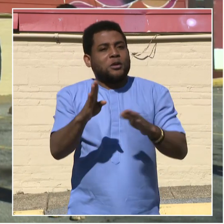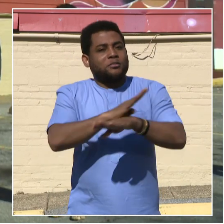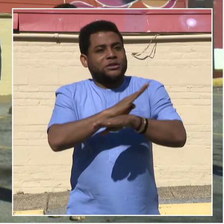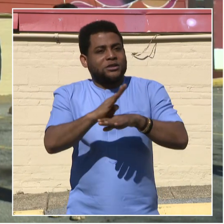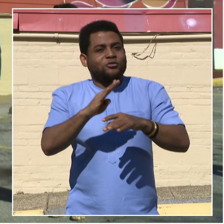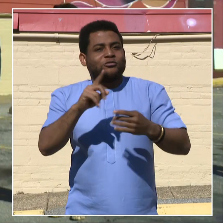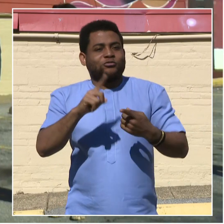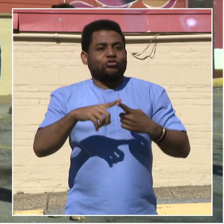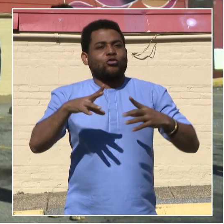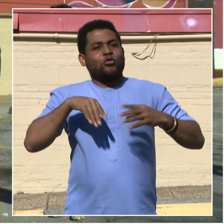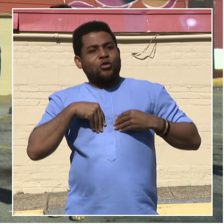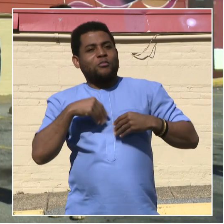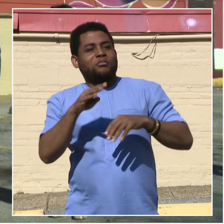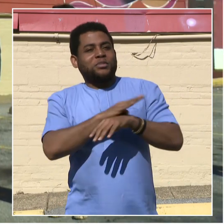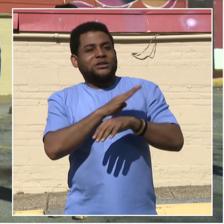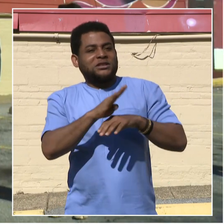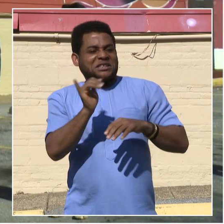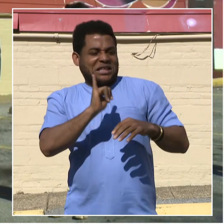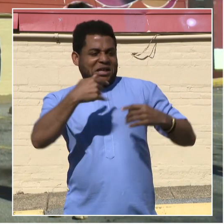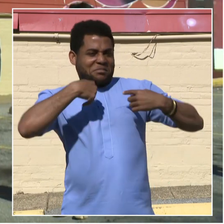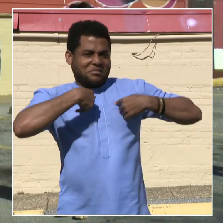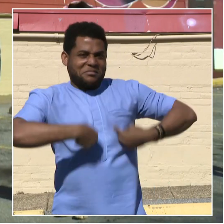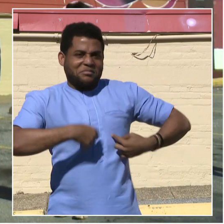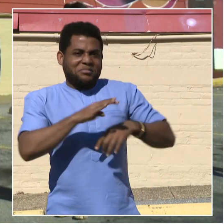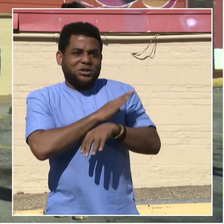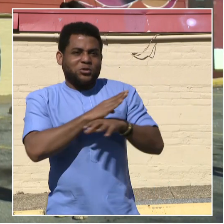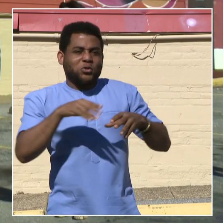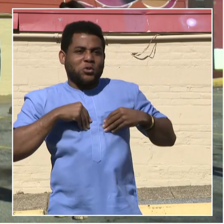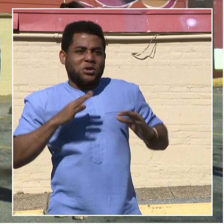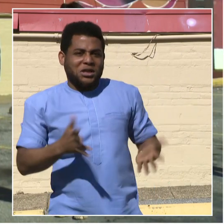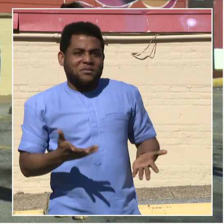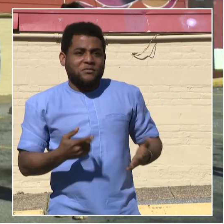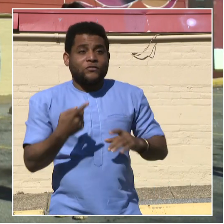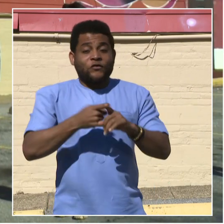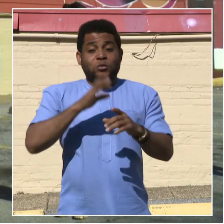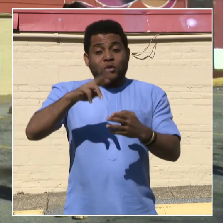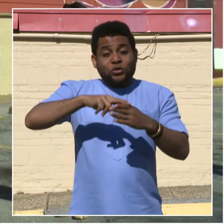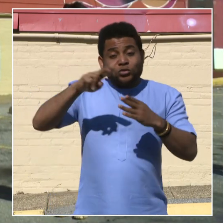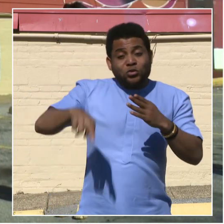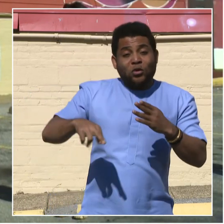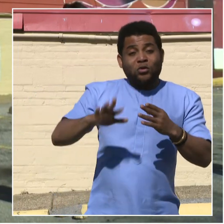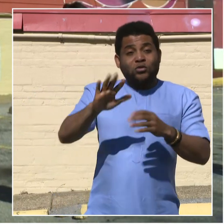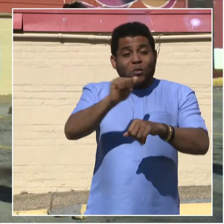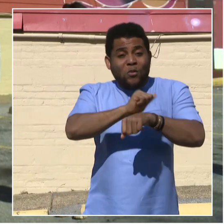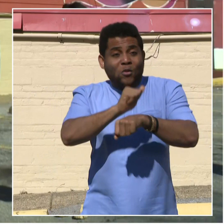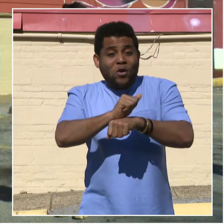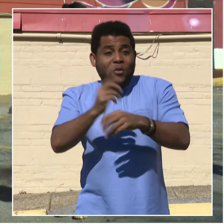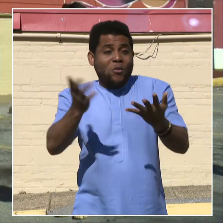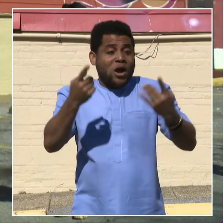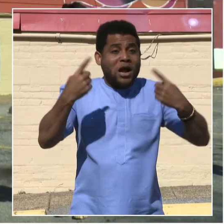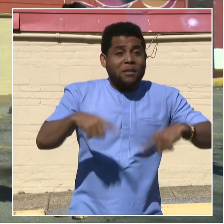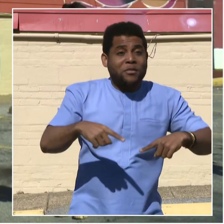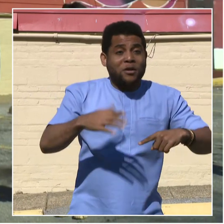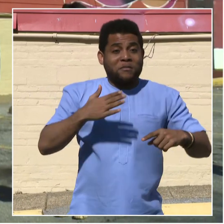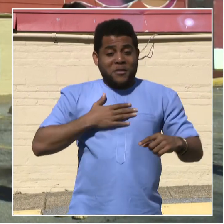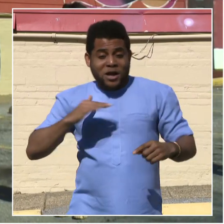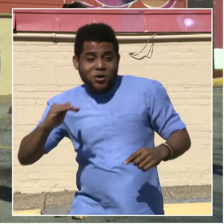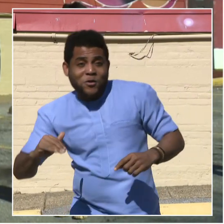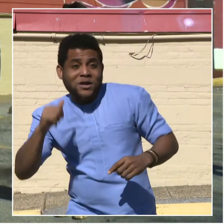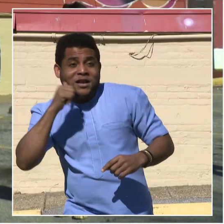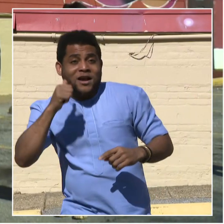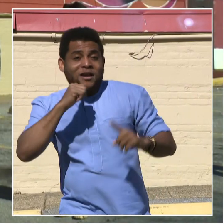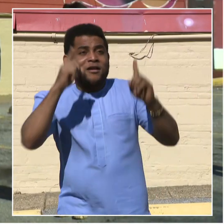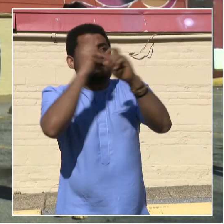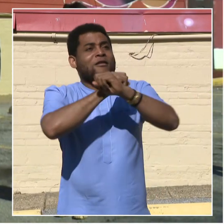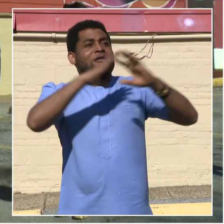myself. As a result of your endless work, a little girl's dream has matured into a